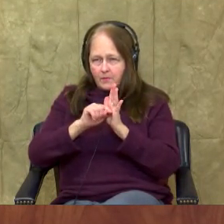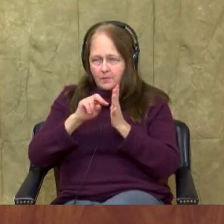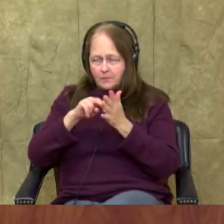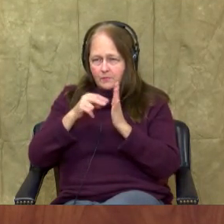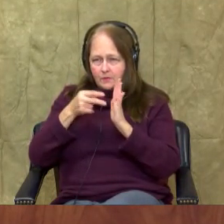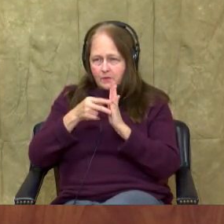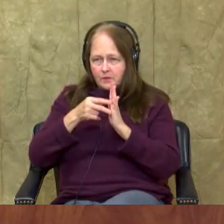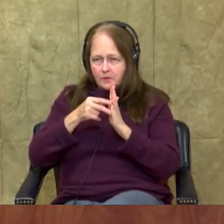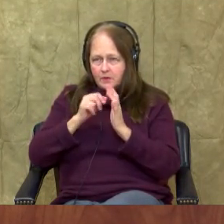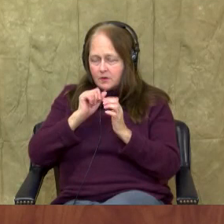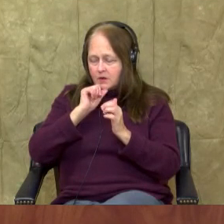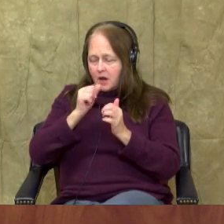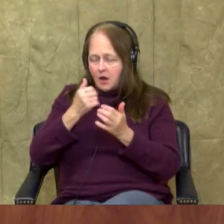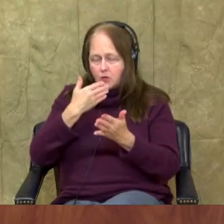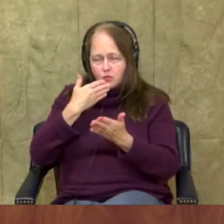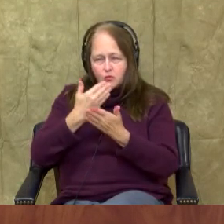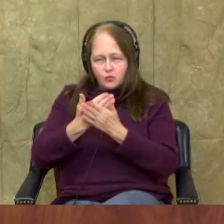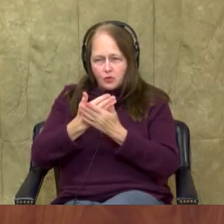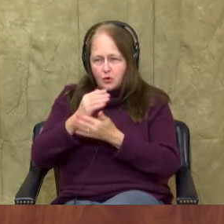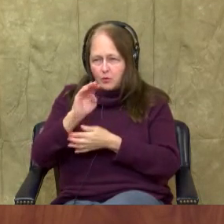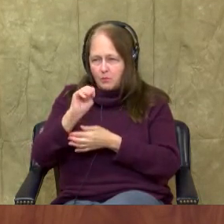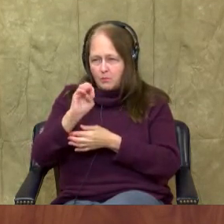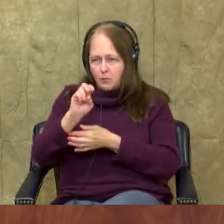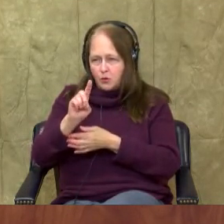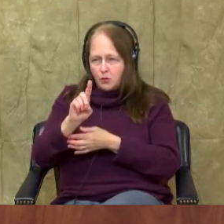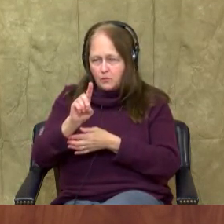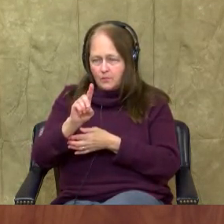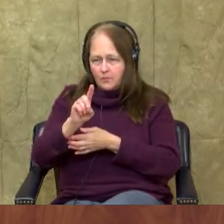probably means not in a good mood.